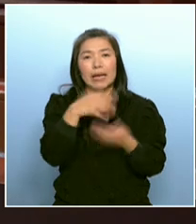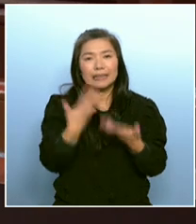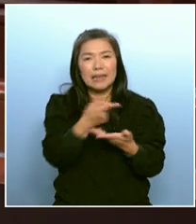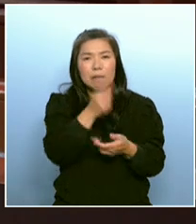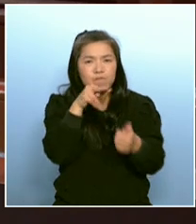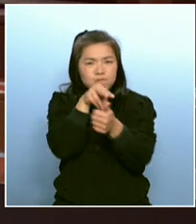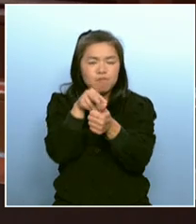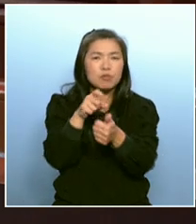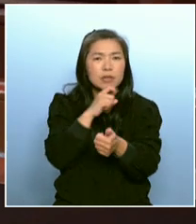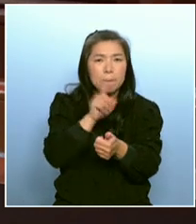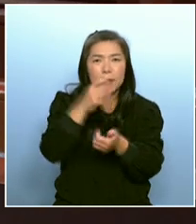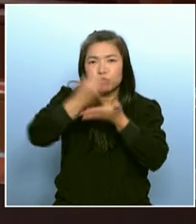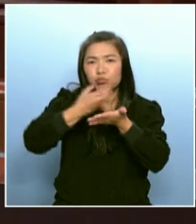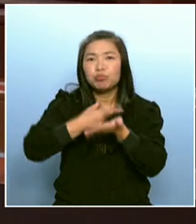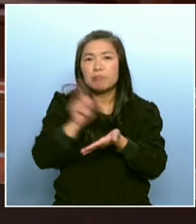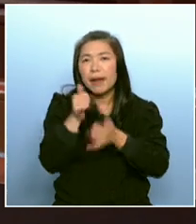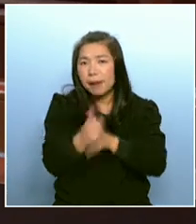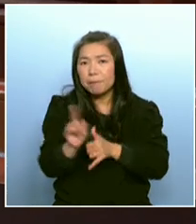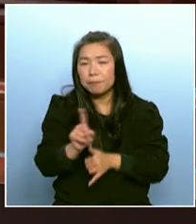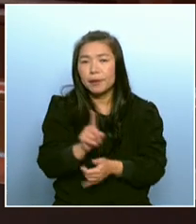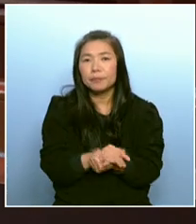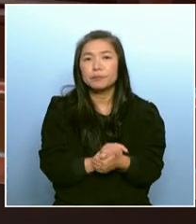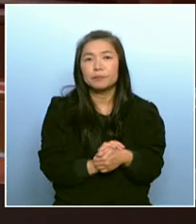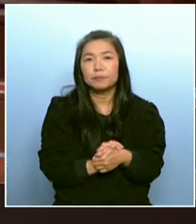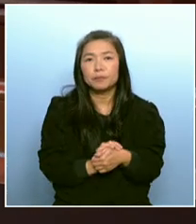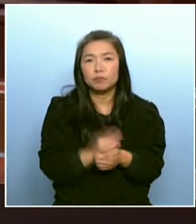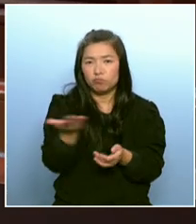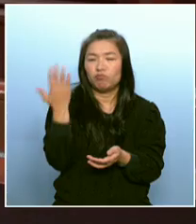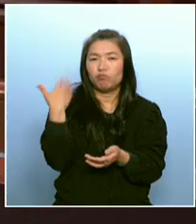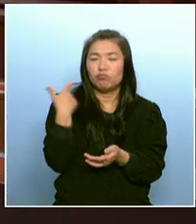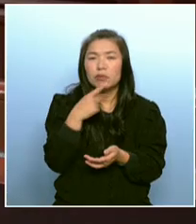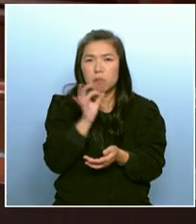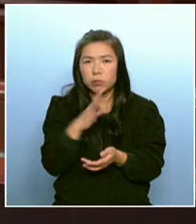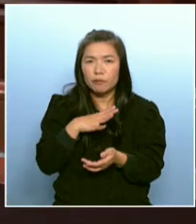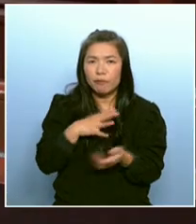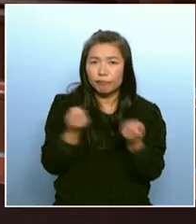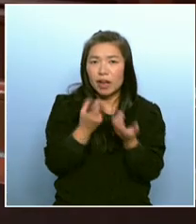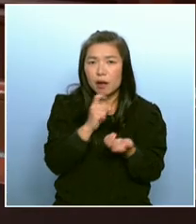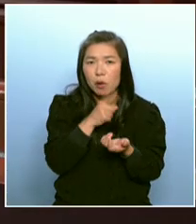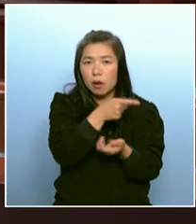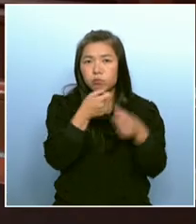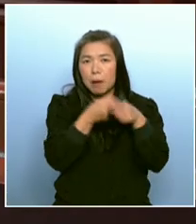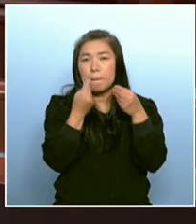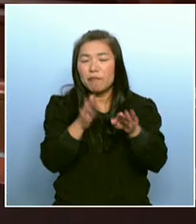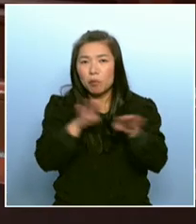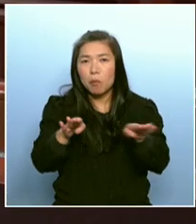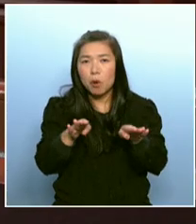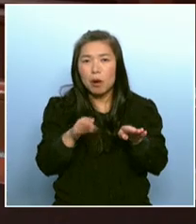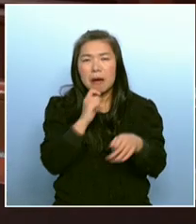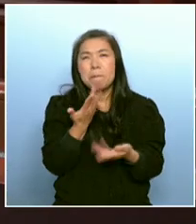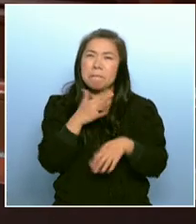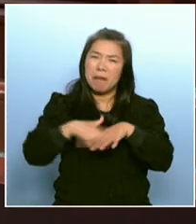different scales and from different backgrounds. So is there any mechanism to monitor the quality of the